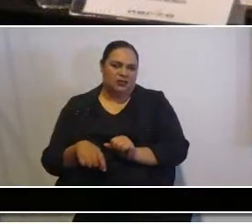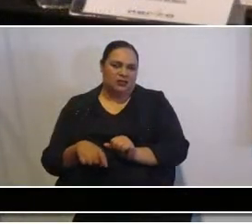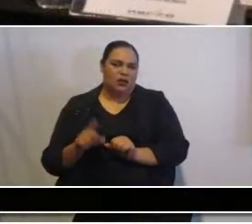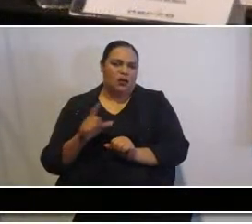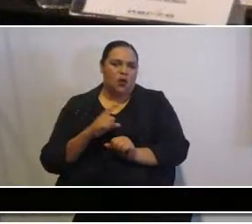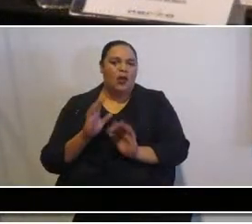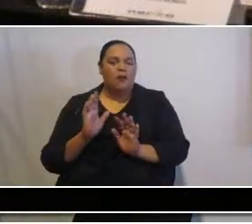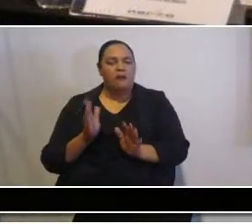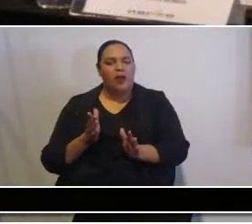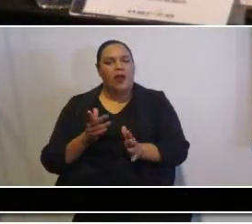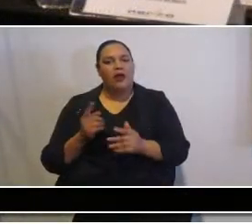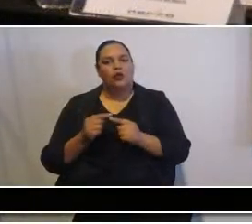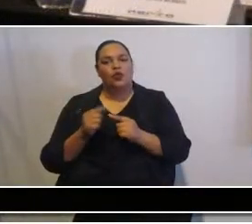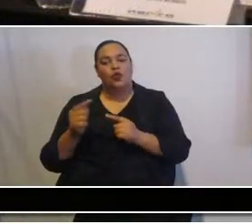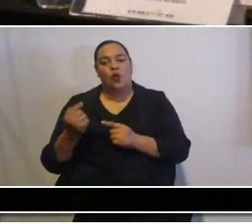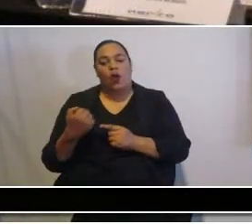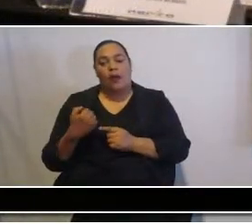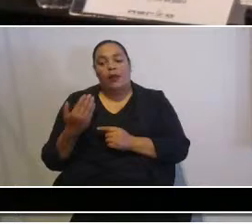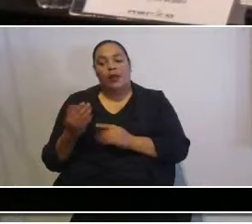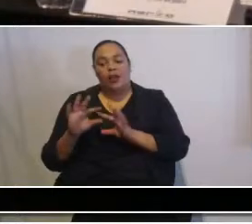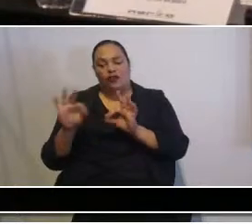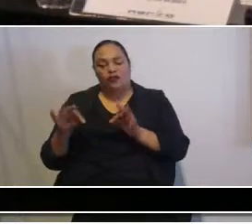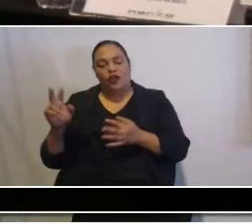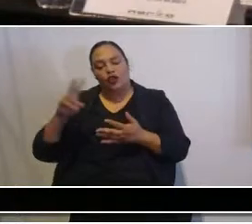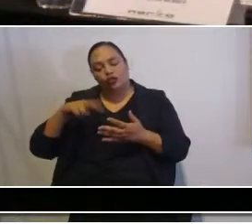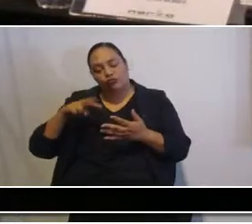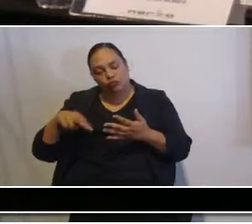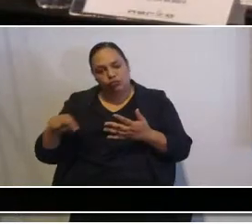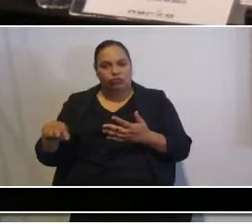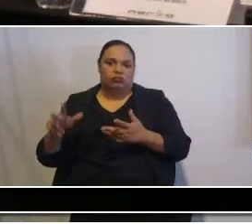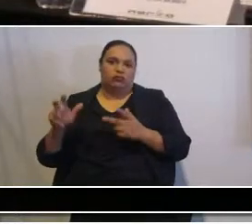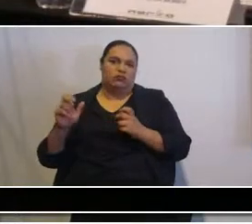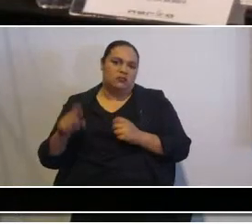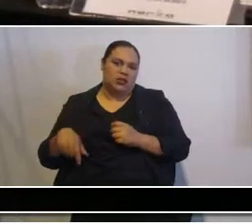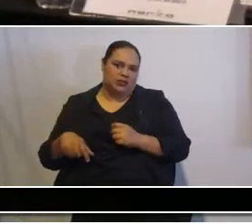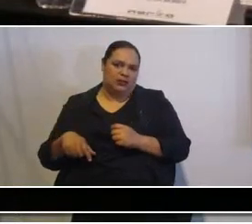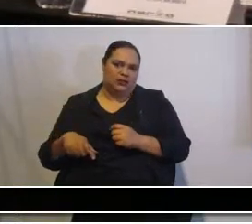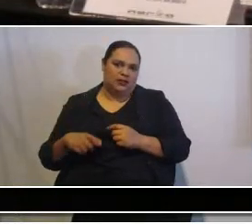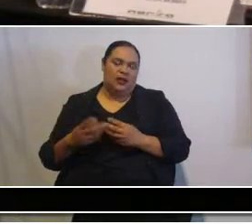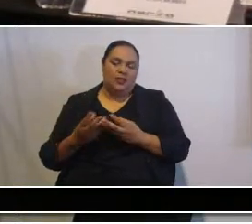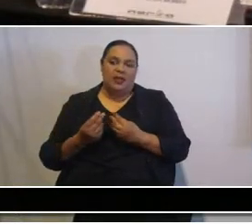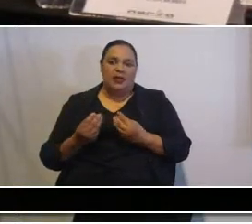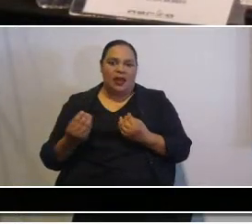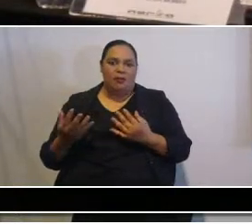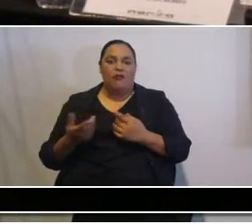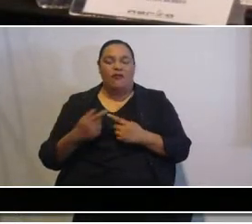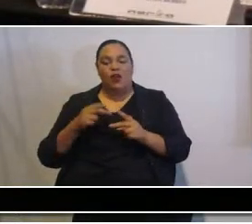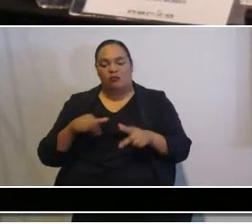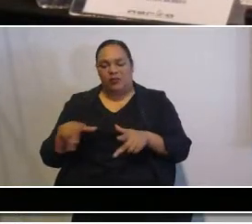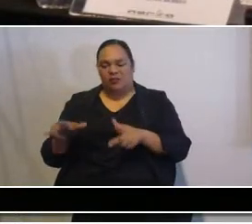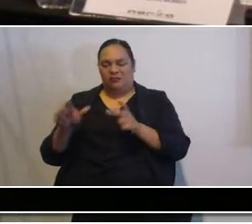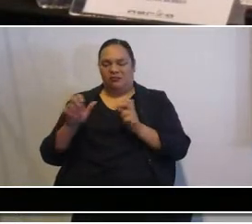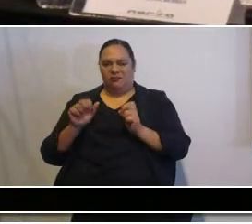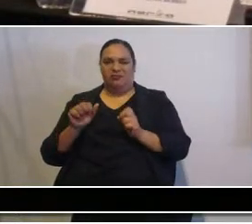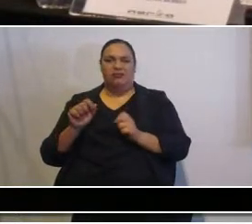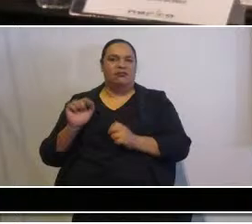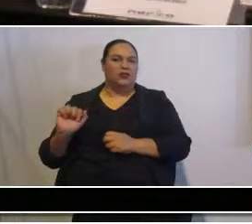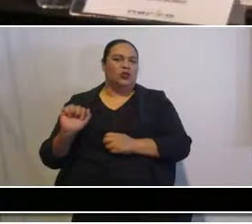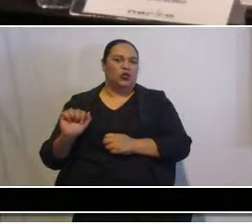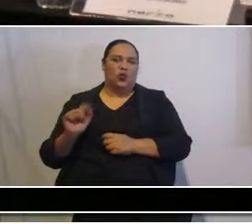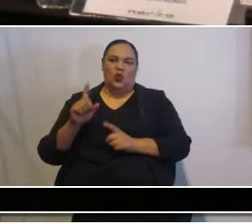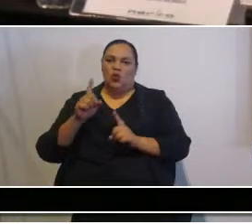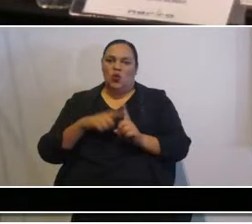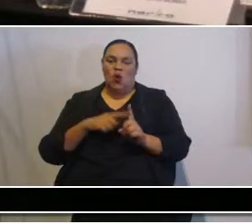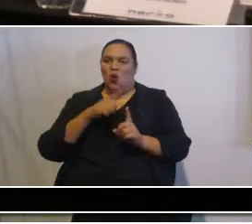Just to go to the application, recalibrate it, the numbers from the point of view that you can't